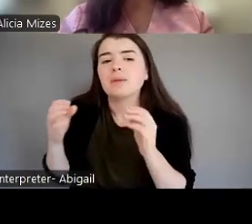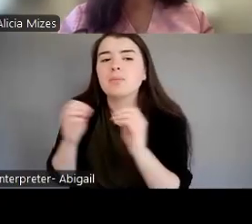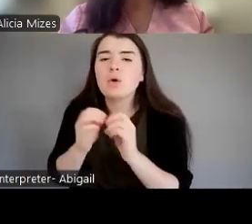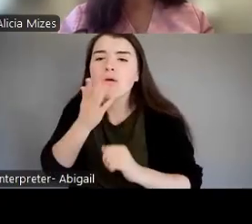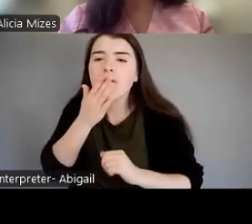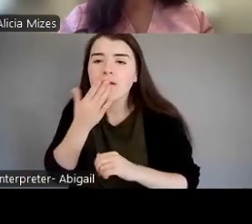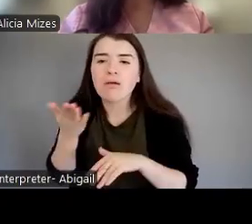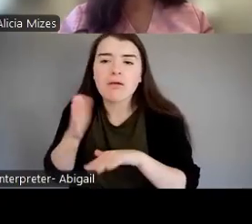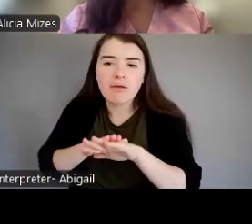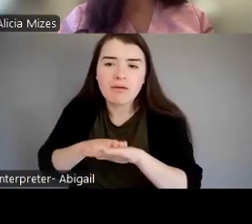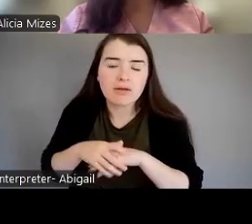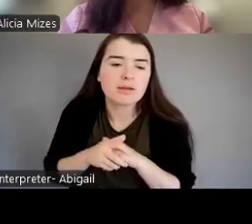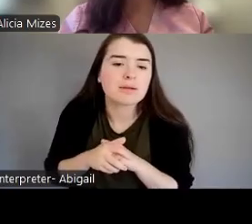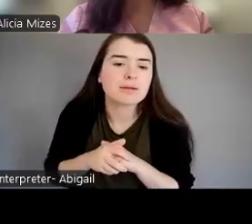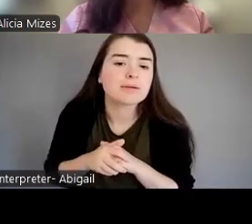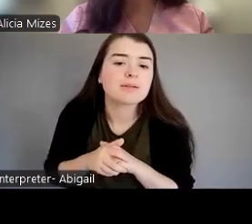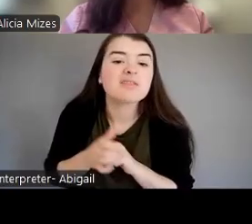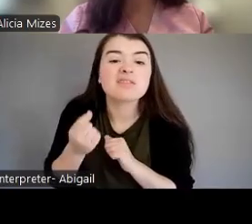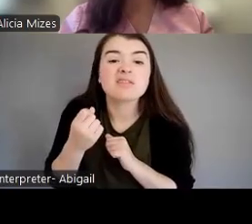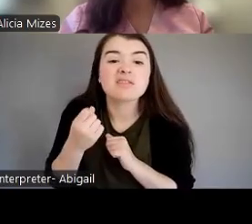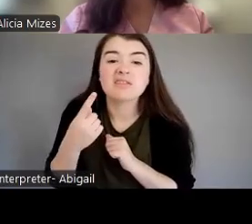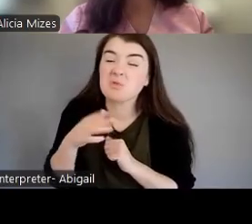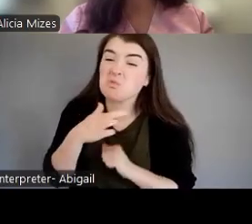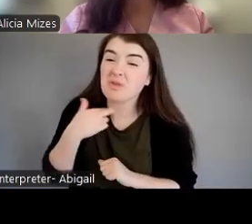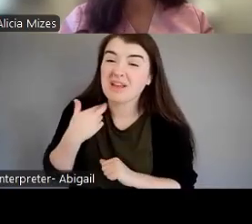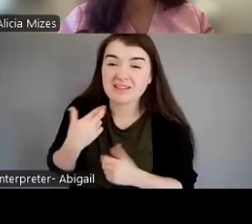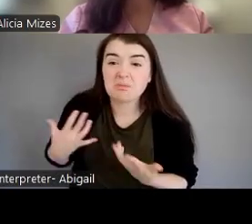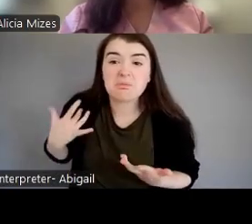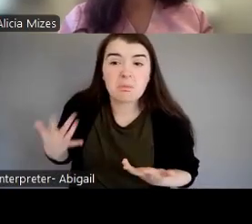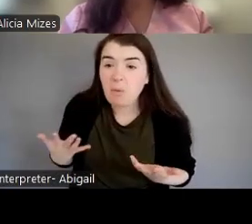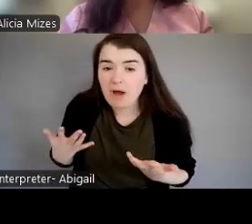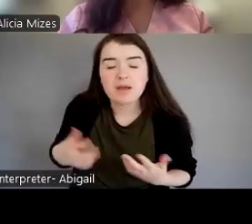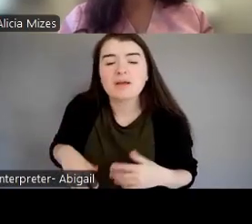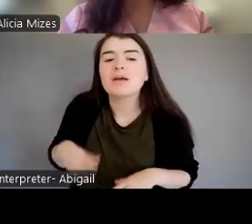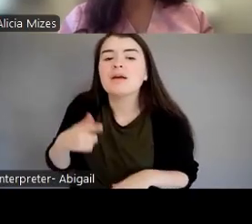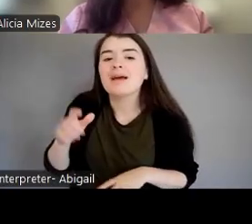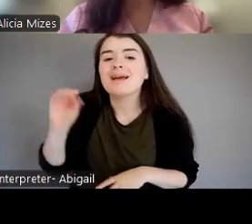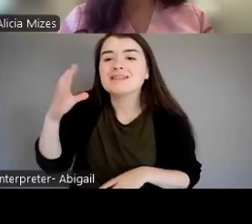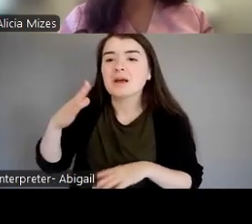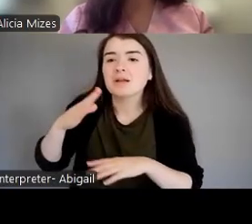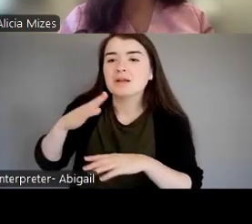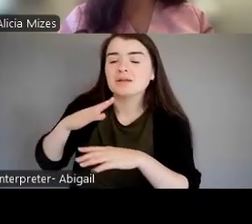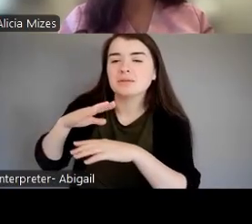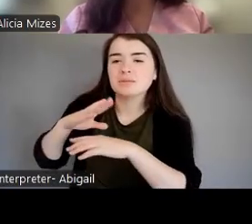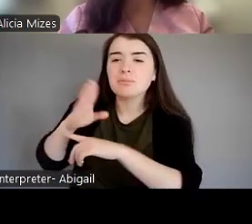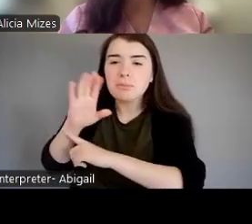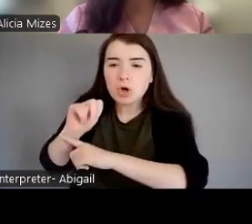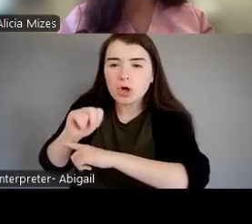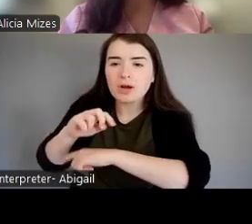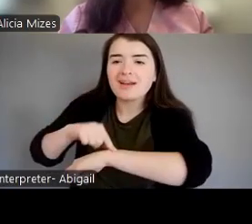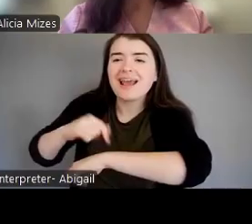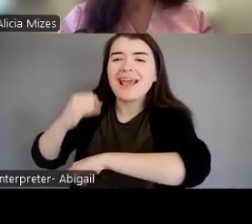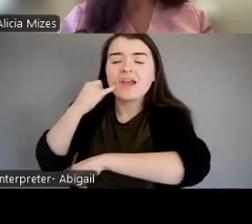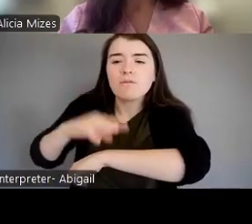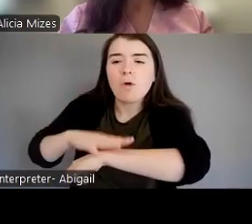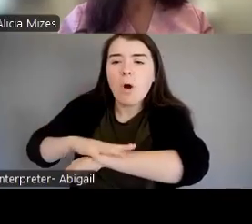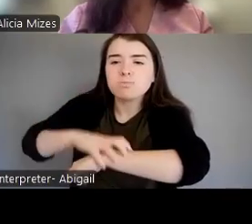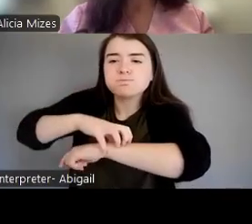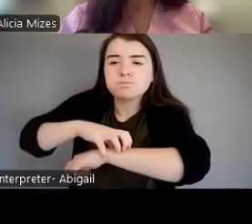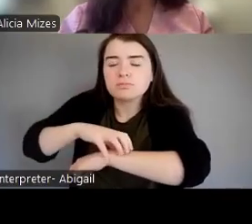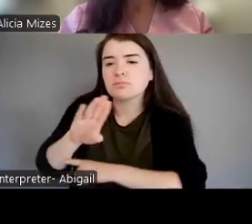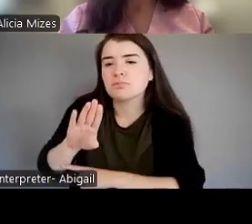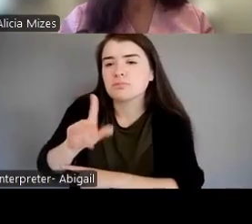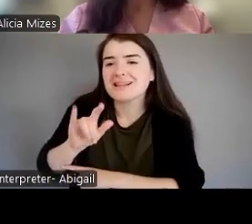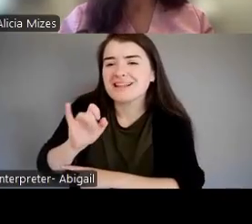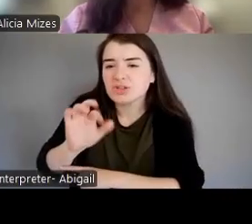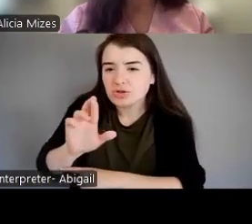risk factor for basal cell carcinoma are a history of blistering sunburns and just kind of overall lifetime sun exposure. It does